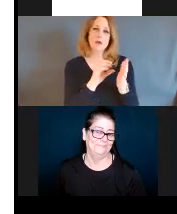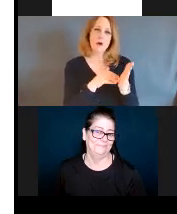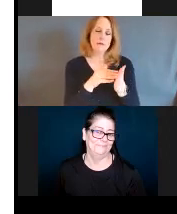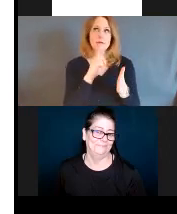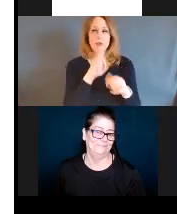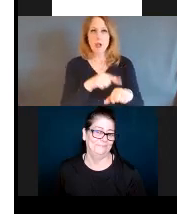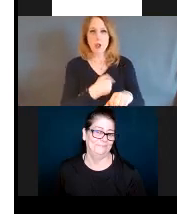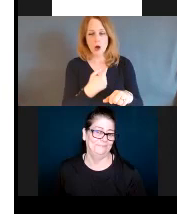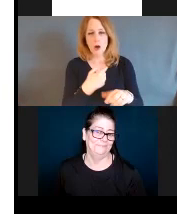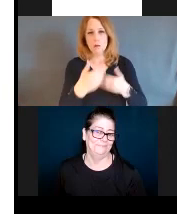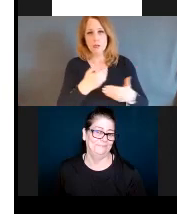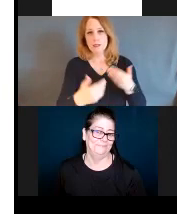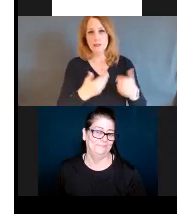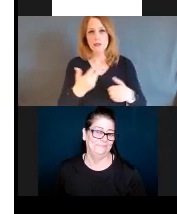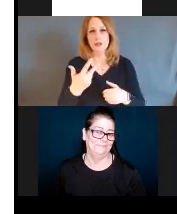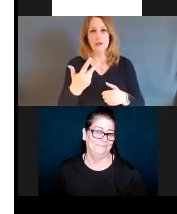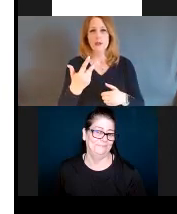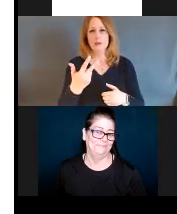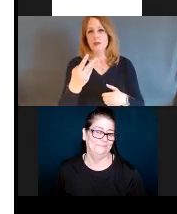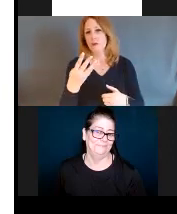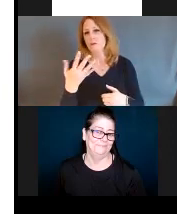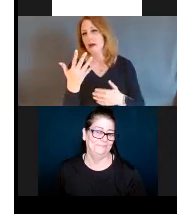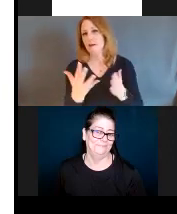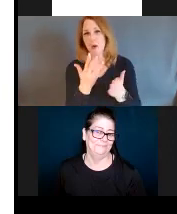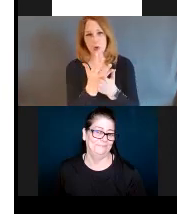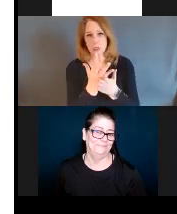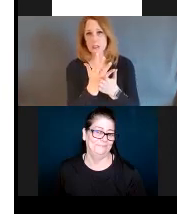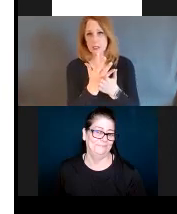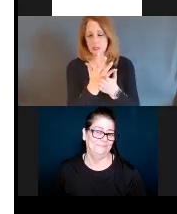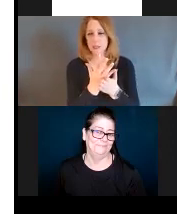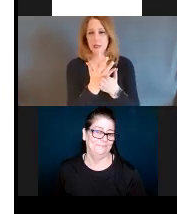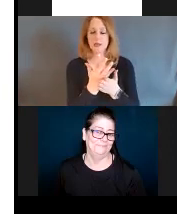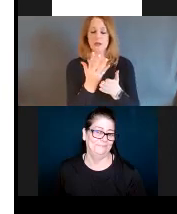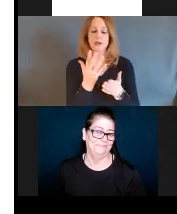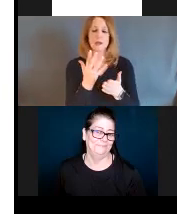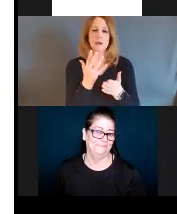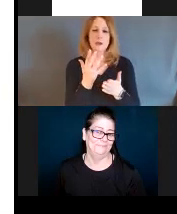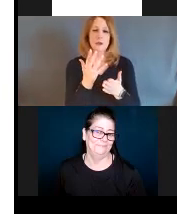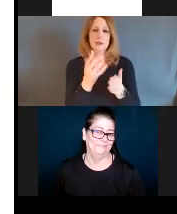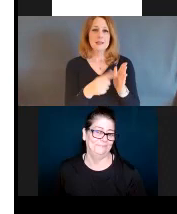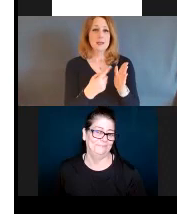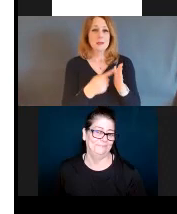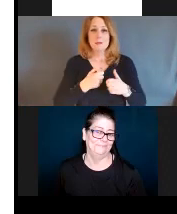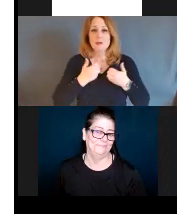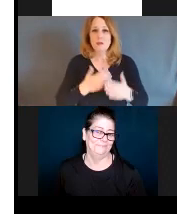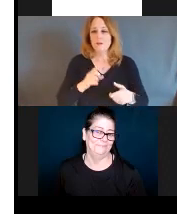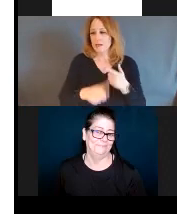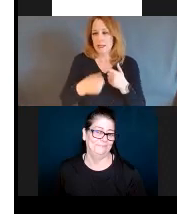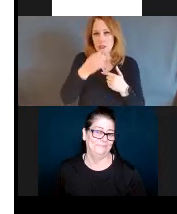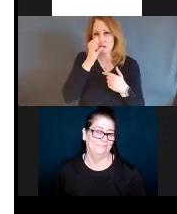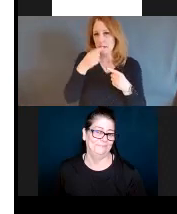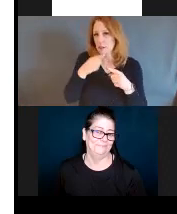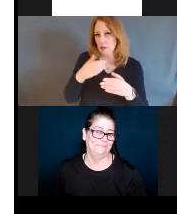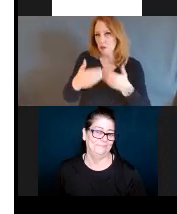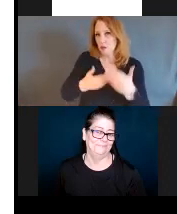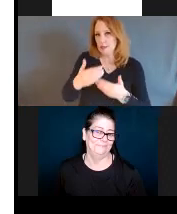be 3, 4, 5, sometimes more hours. And the survivor cannot sometimes drink during that process because